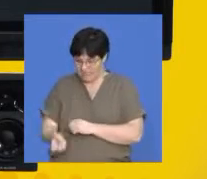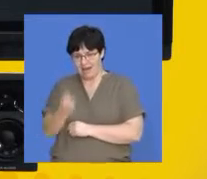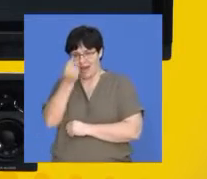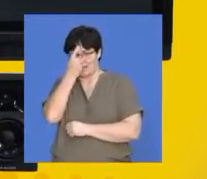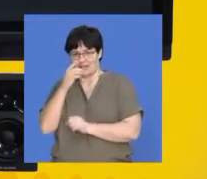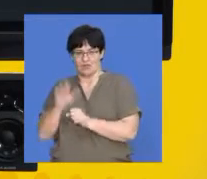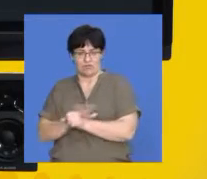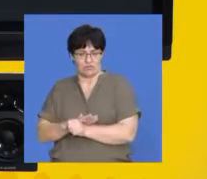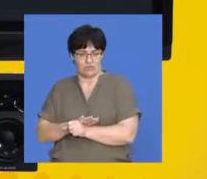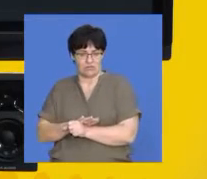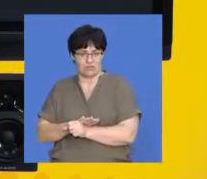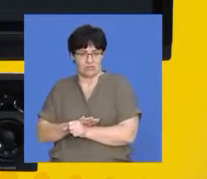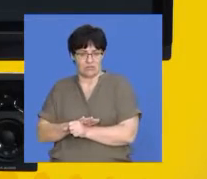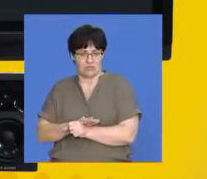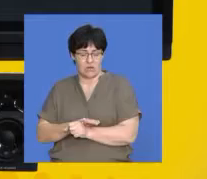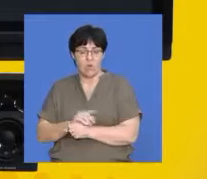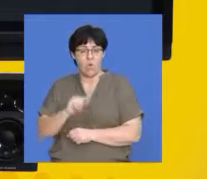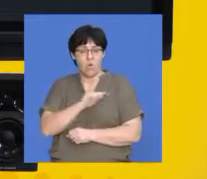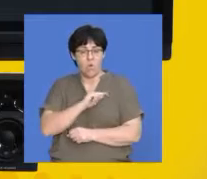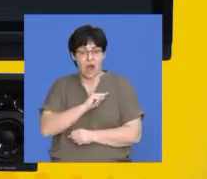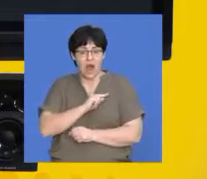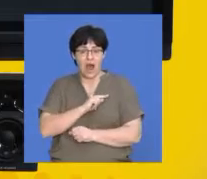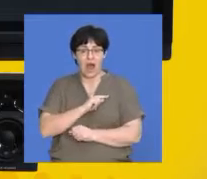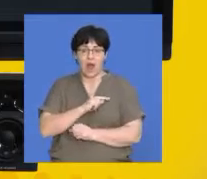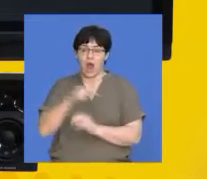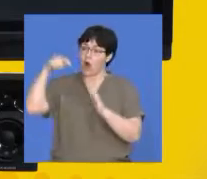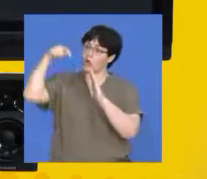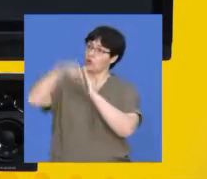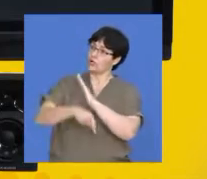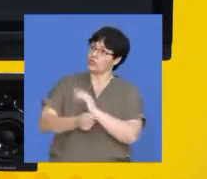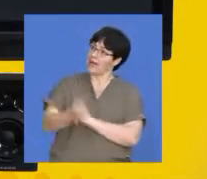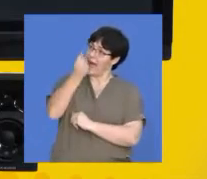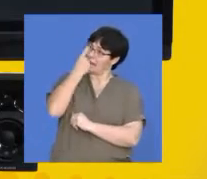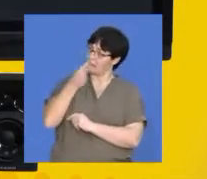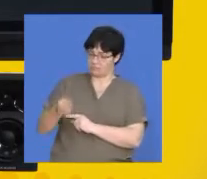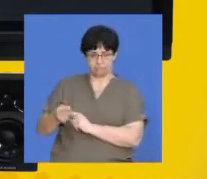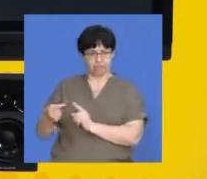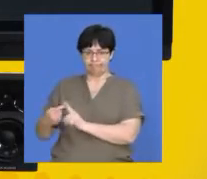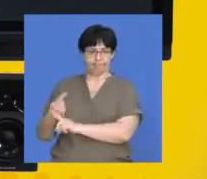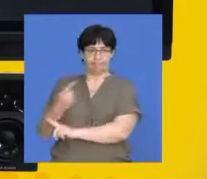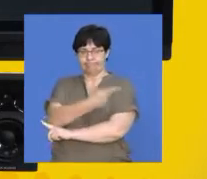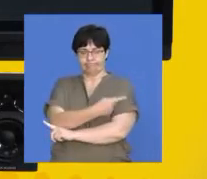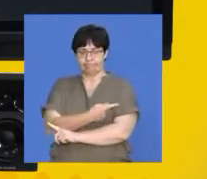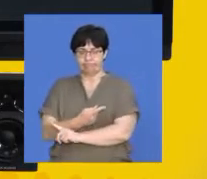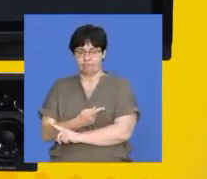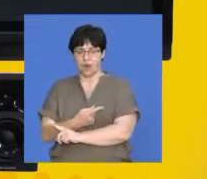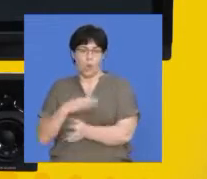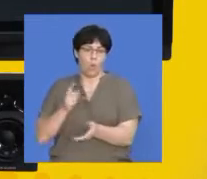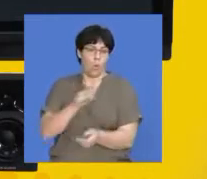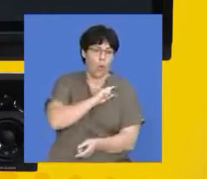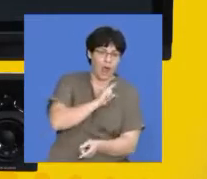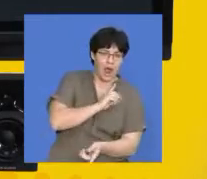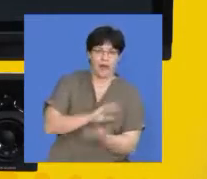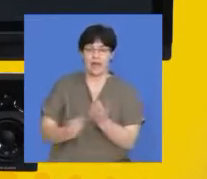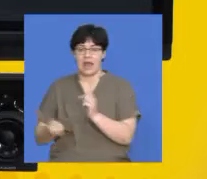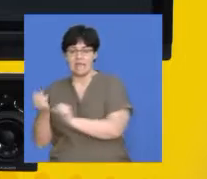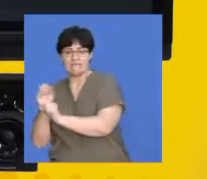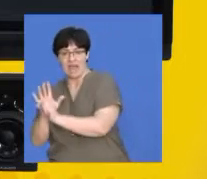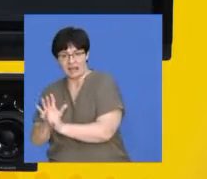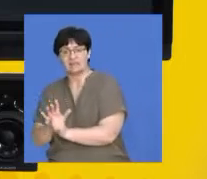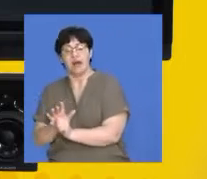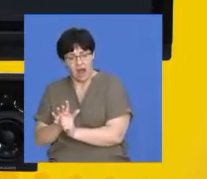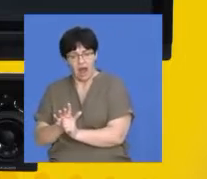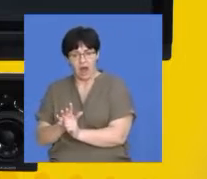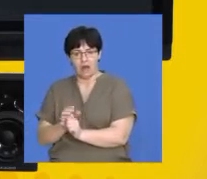sources because sometimes you will not get the context. You will not understand cause and effect. Those are very important skills in